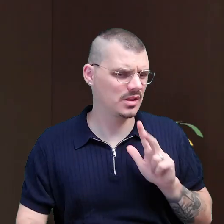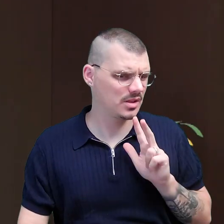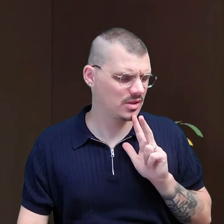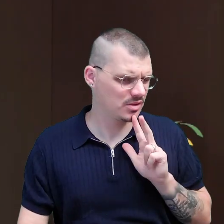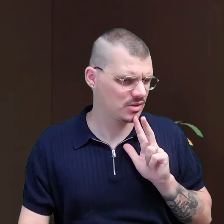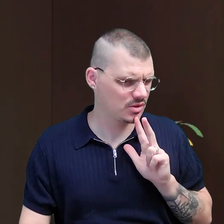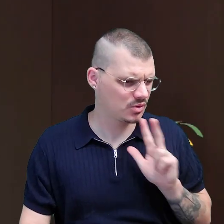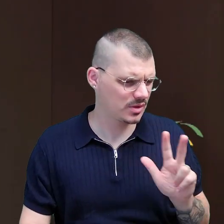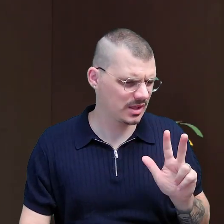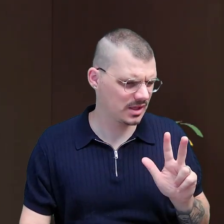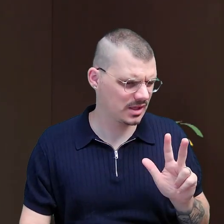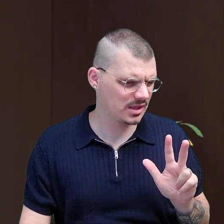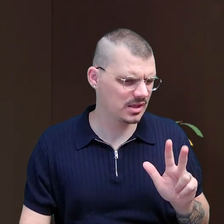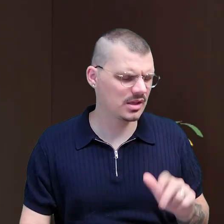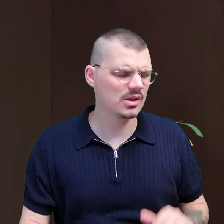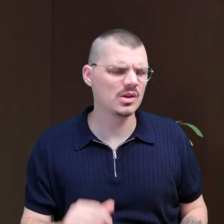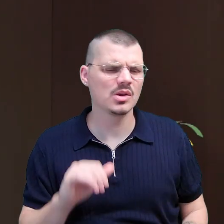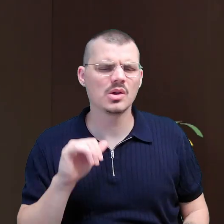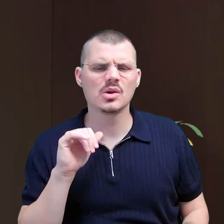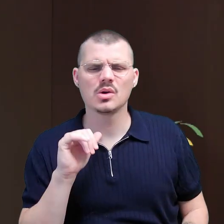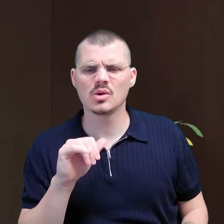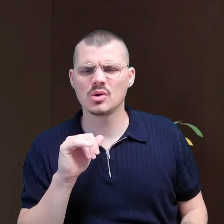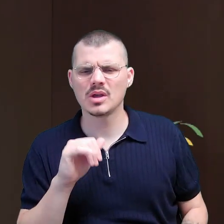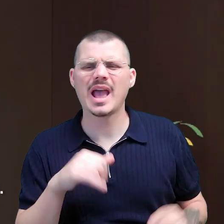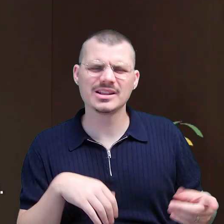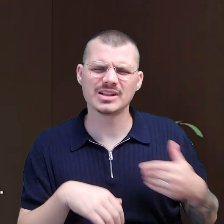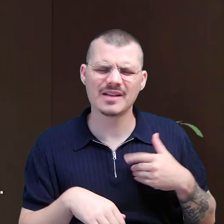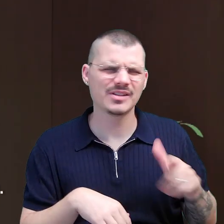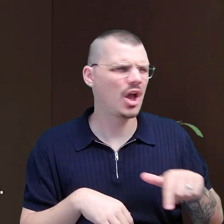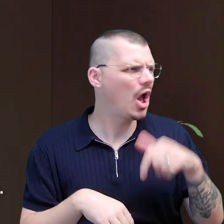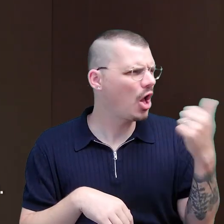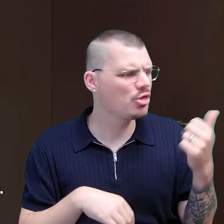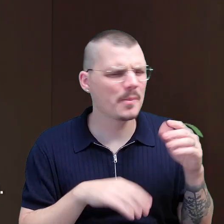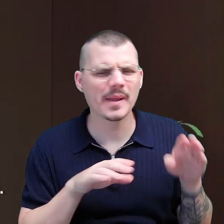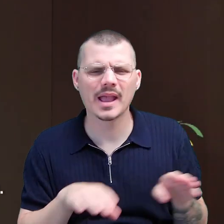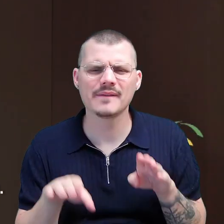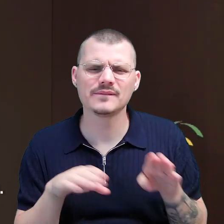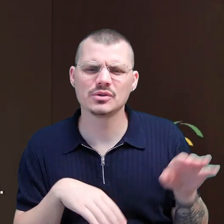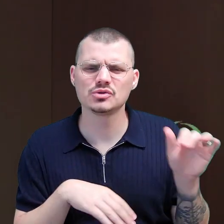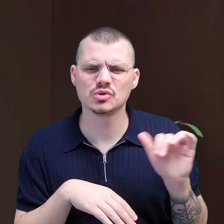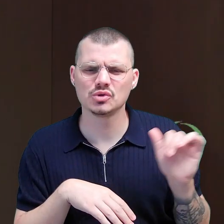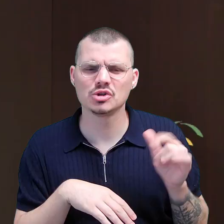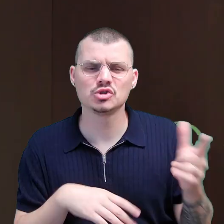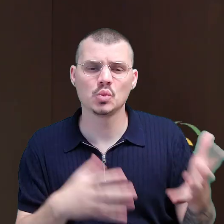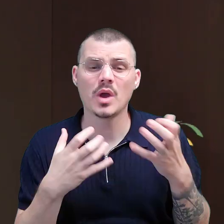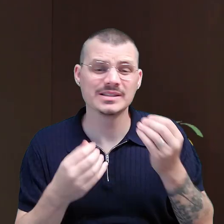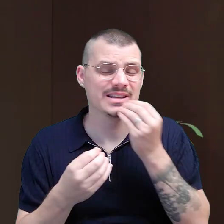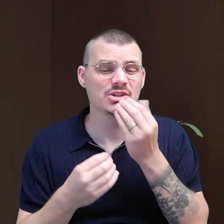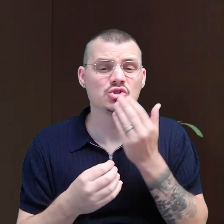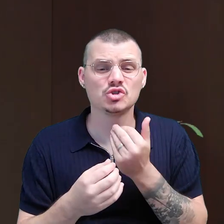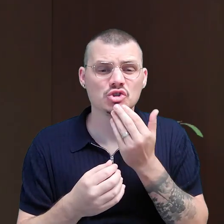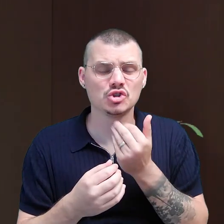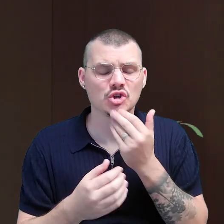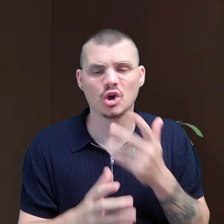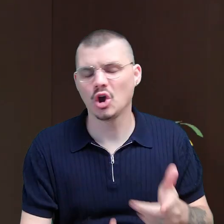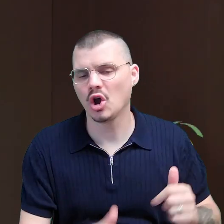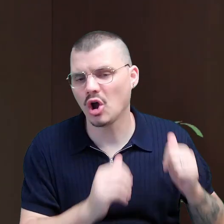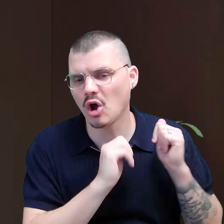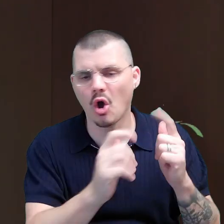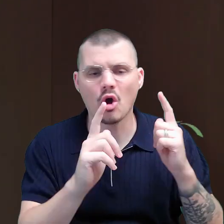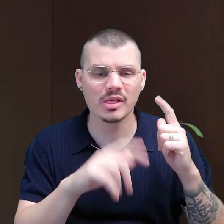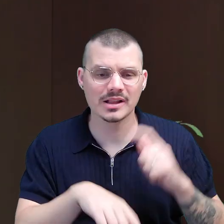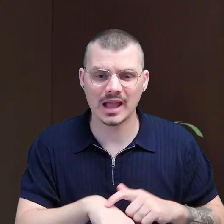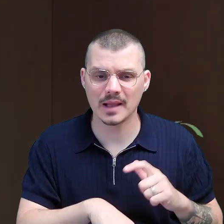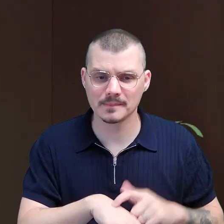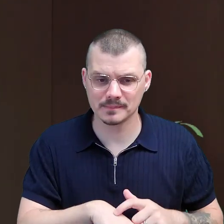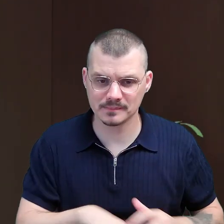3. Oh, and she's got this other behavior too. She wants to eat sugar